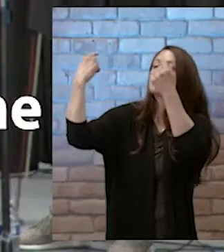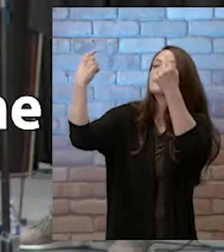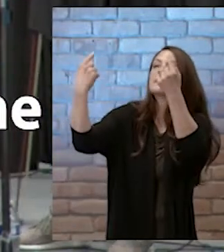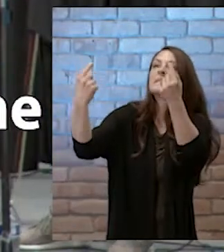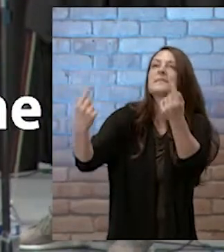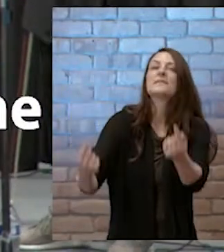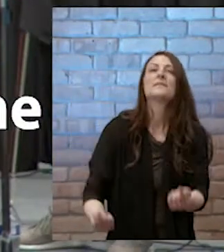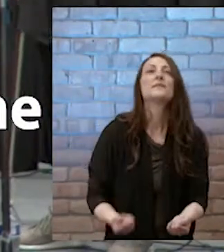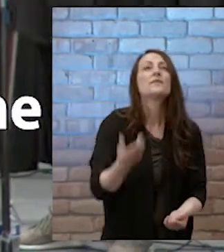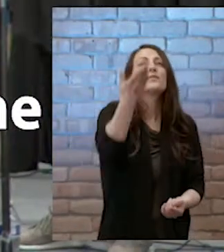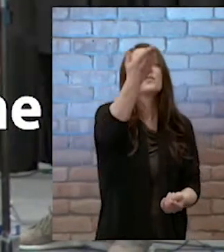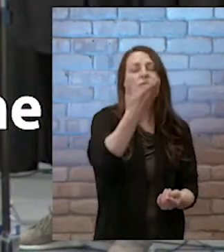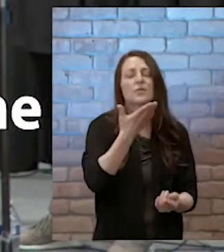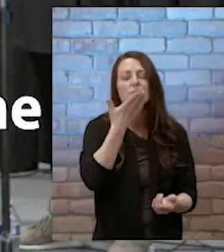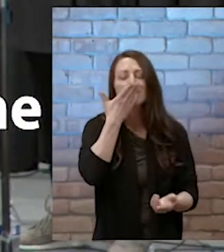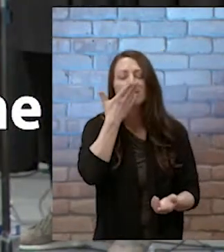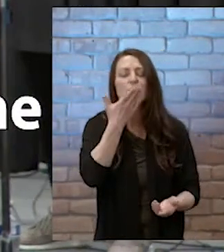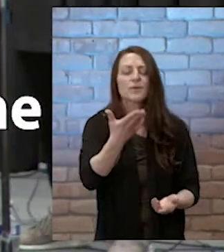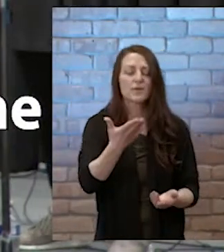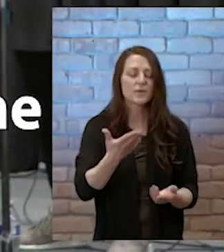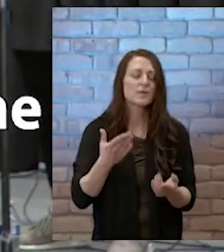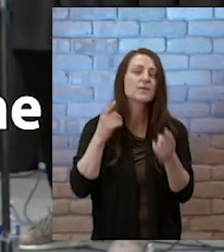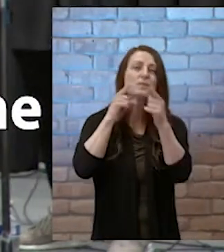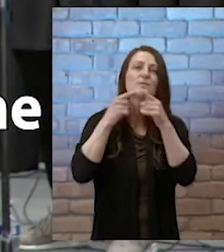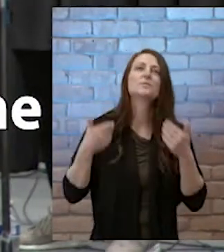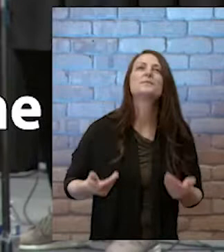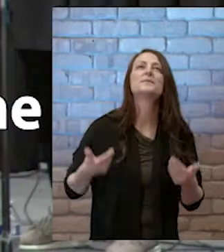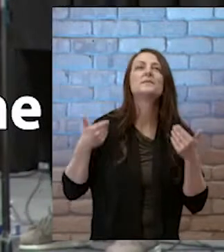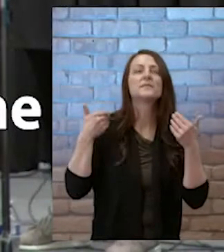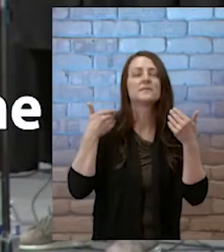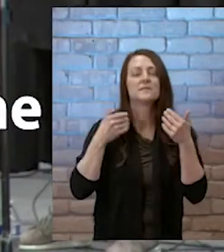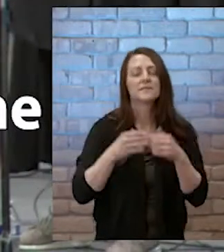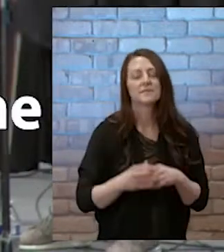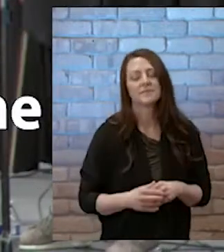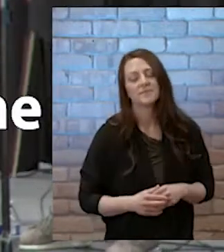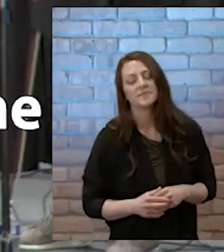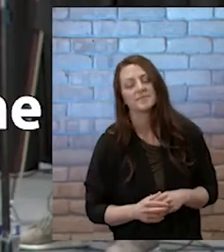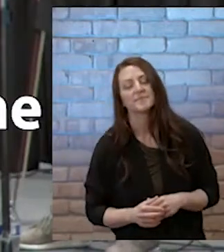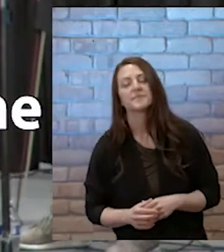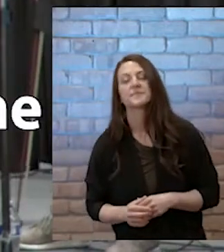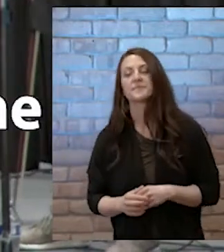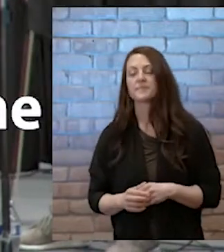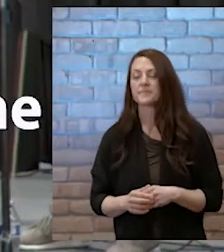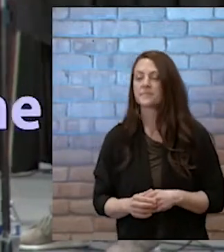And you've been so, so good to me.